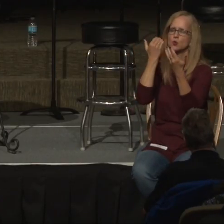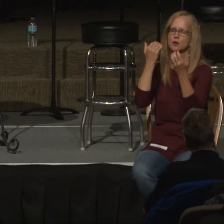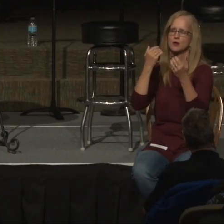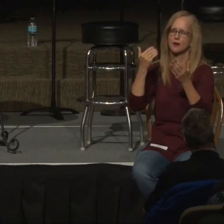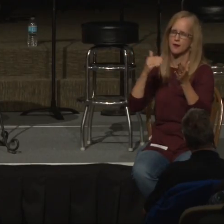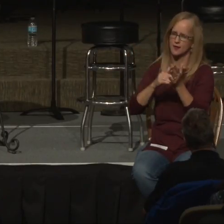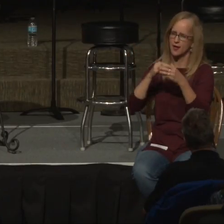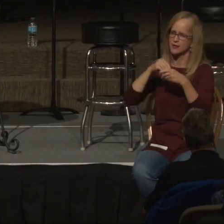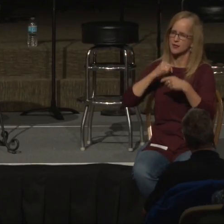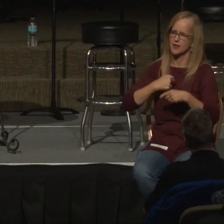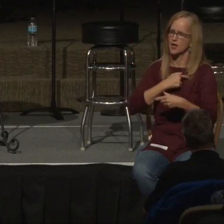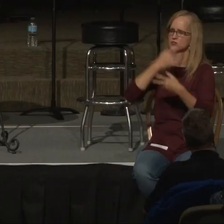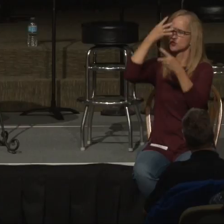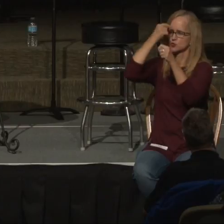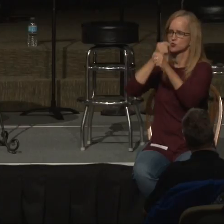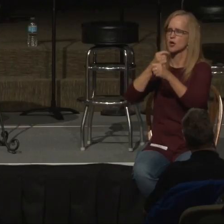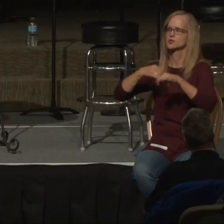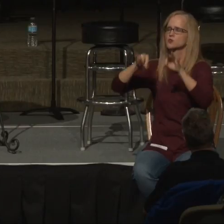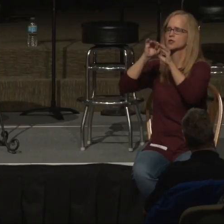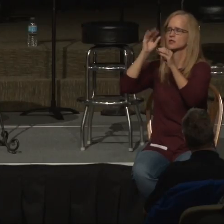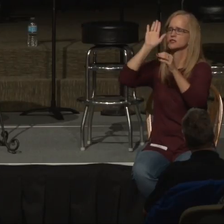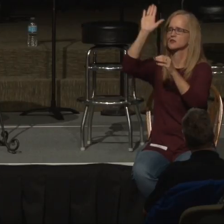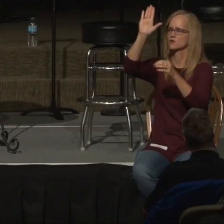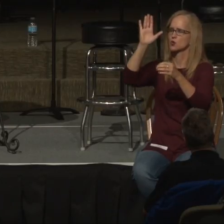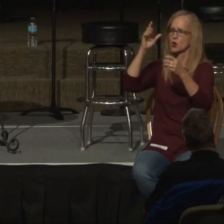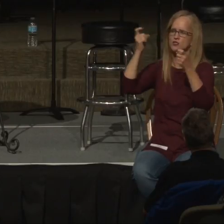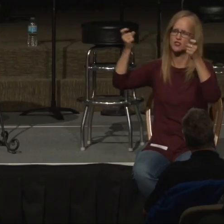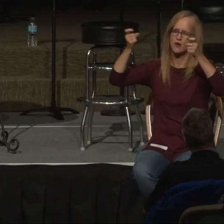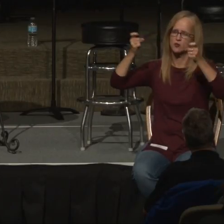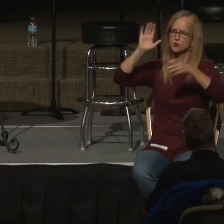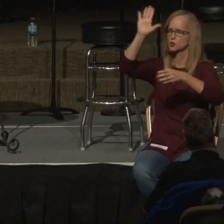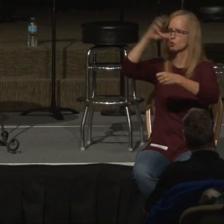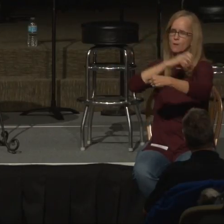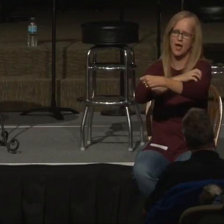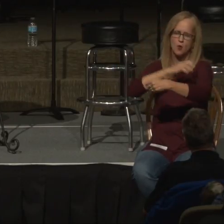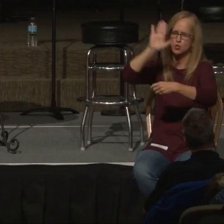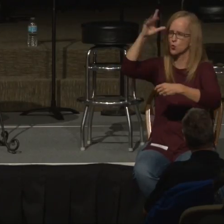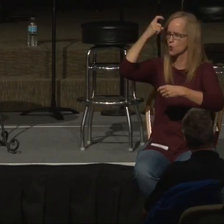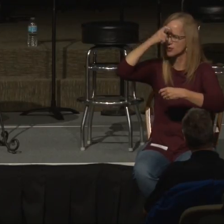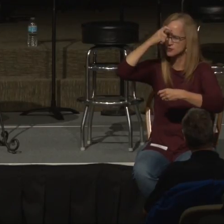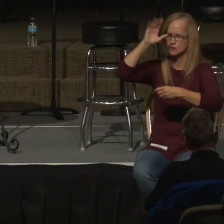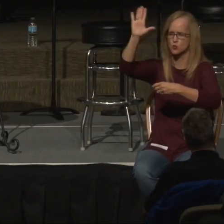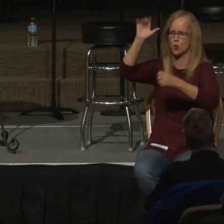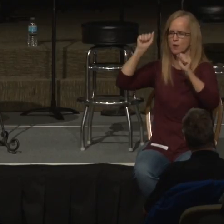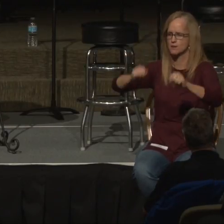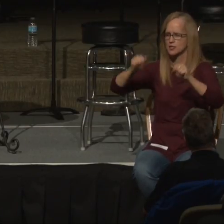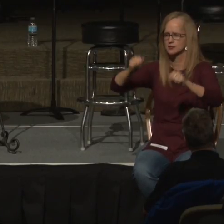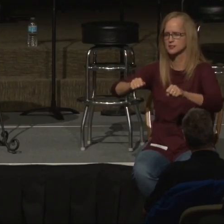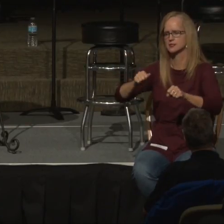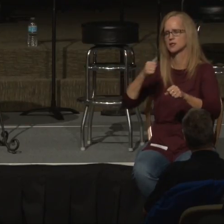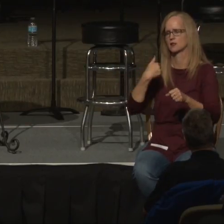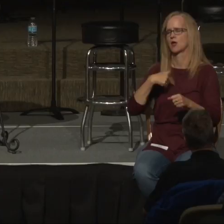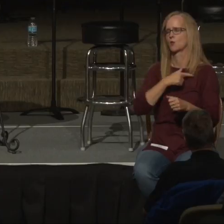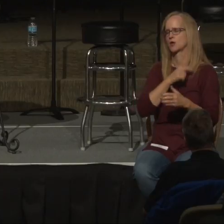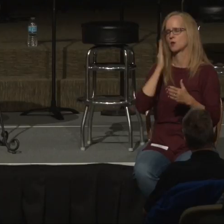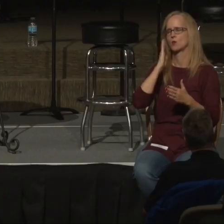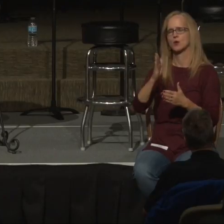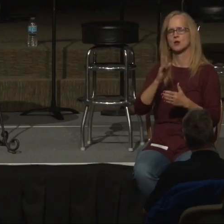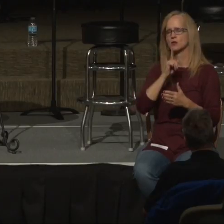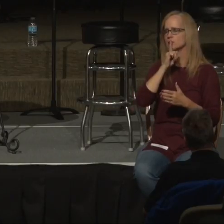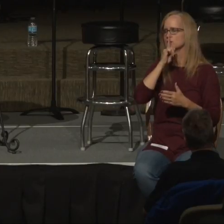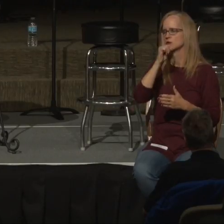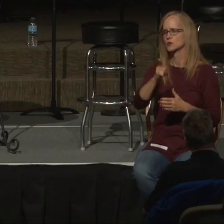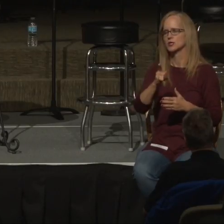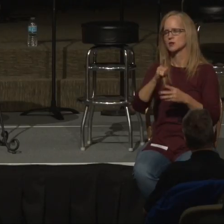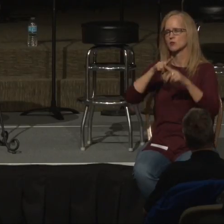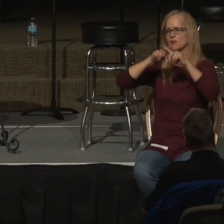your trustworthiness, of your sovereignty, of your power, of your wisdom, of your abilities, and that we will literally put the